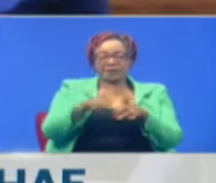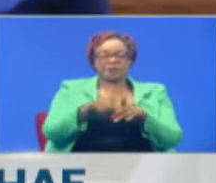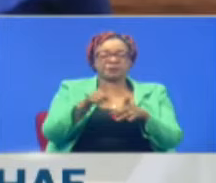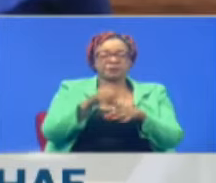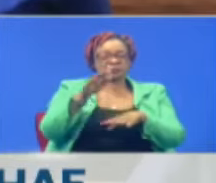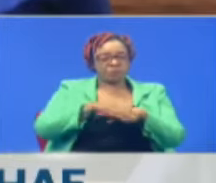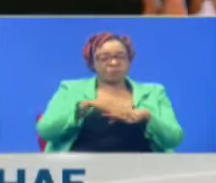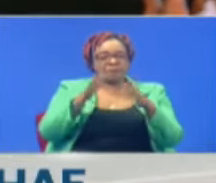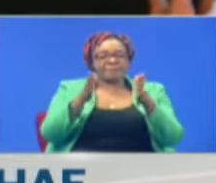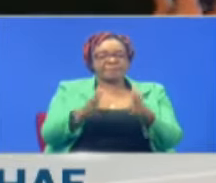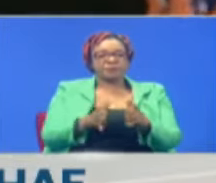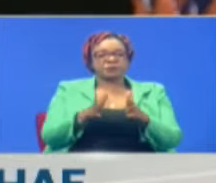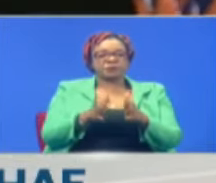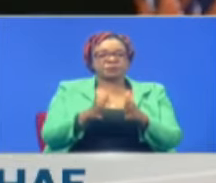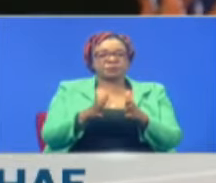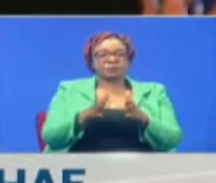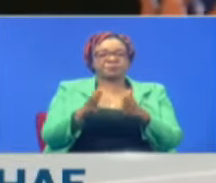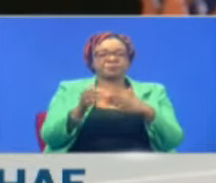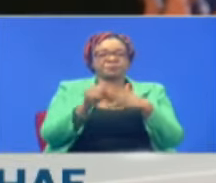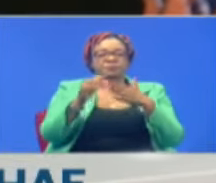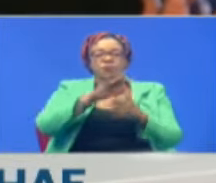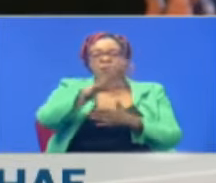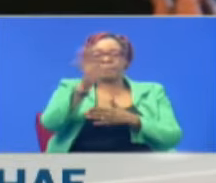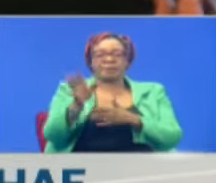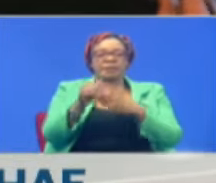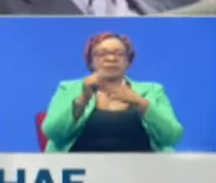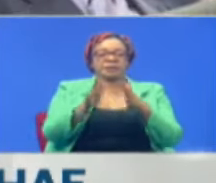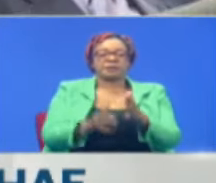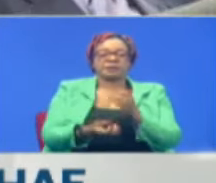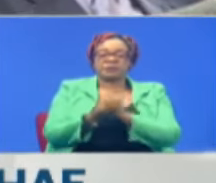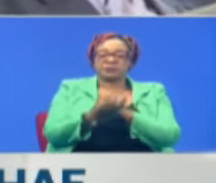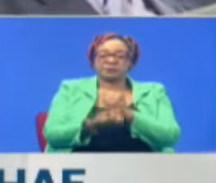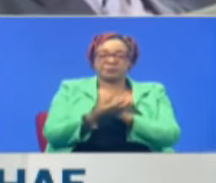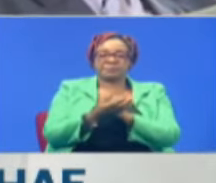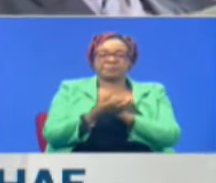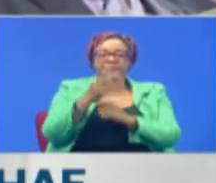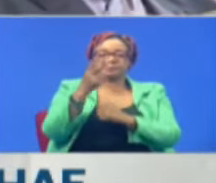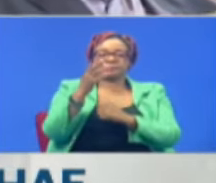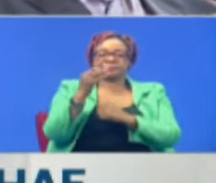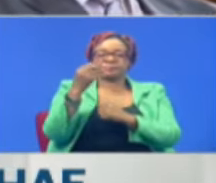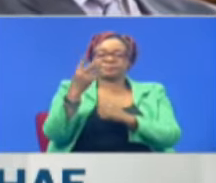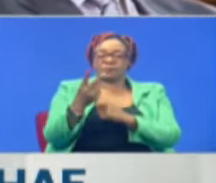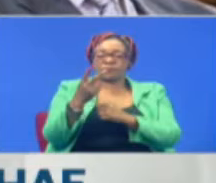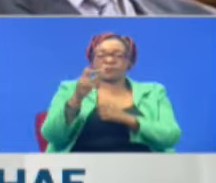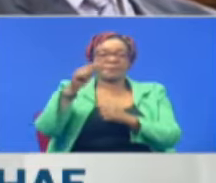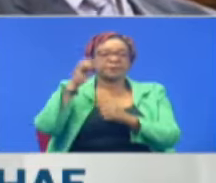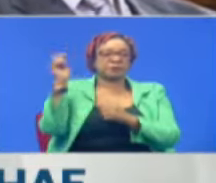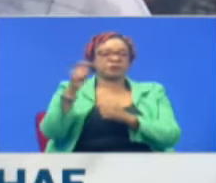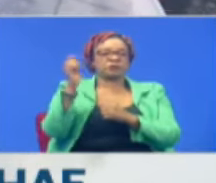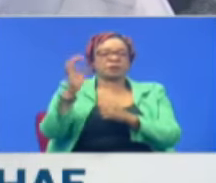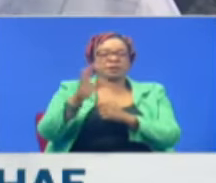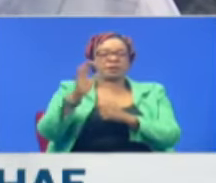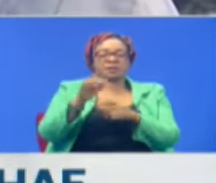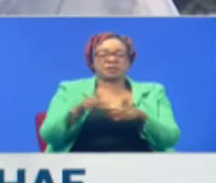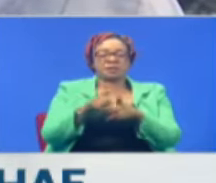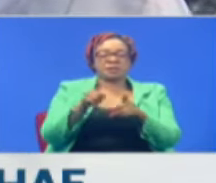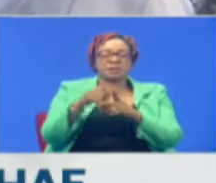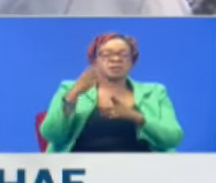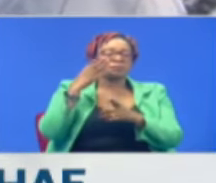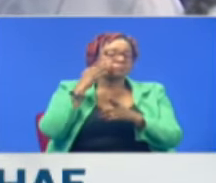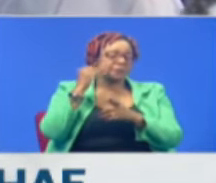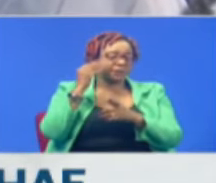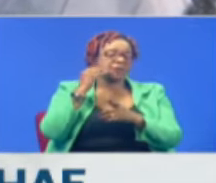as Wiper leader Kalonzo Musyoka described the 2002 presidential candidate as an experienced